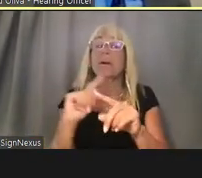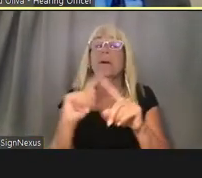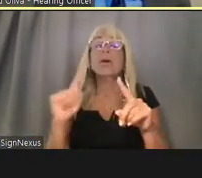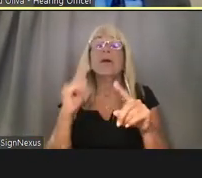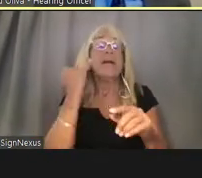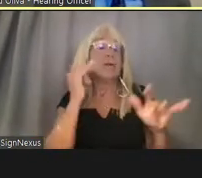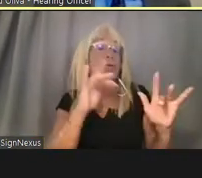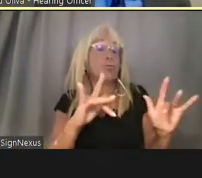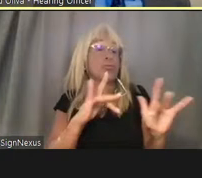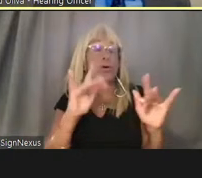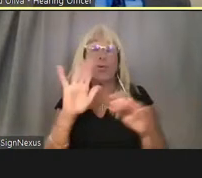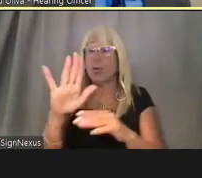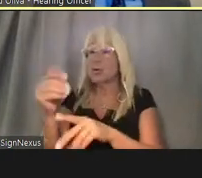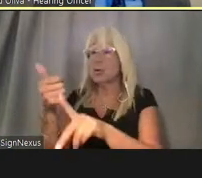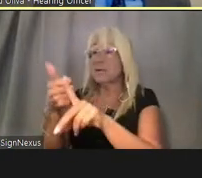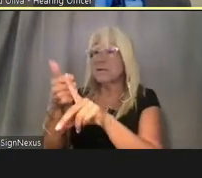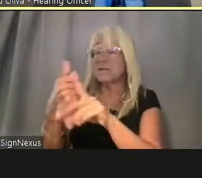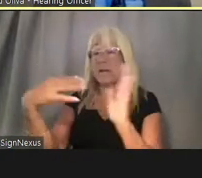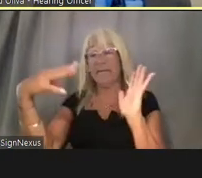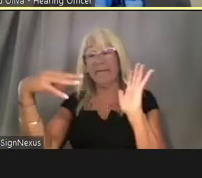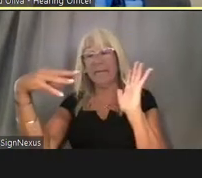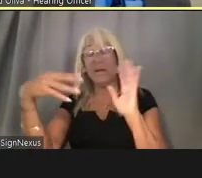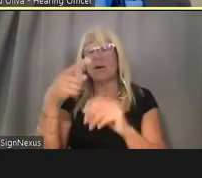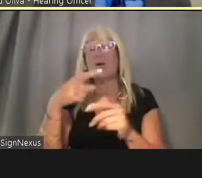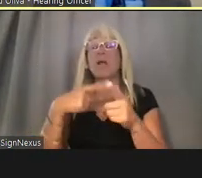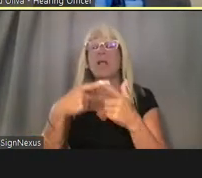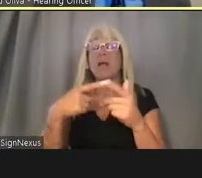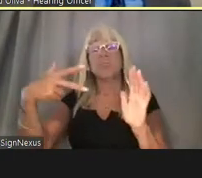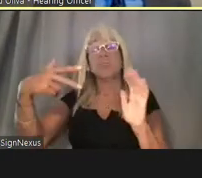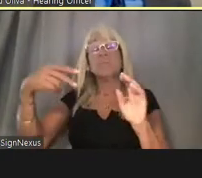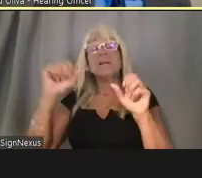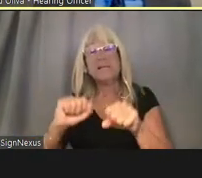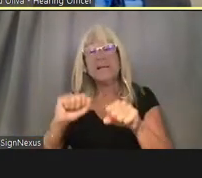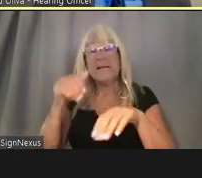comments may be submitted via email at CBD